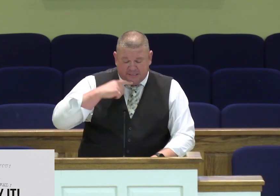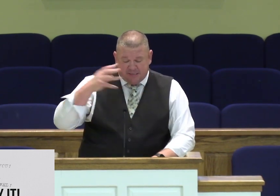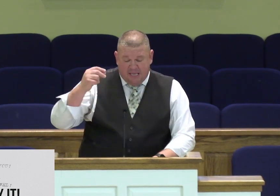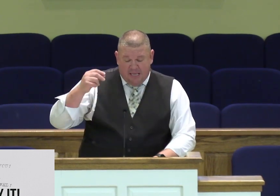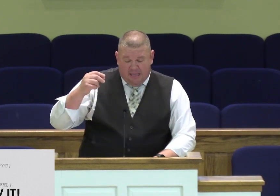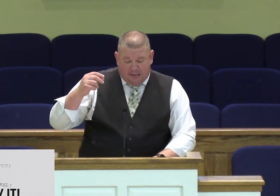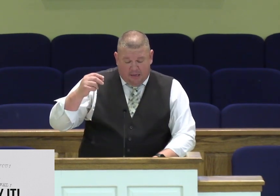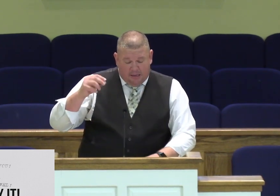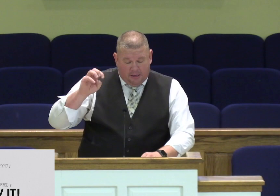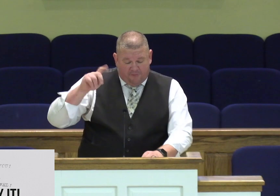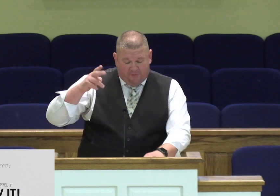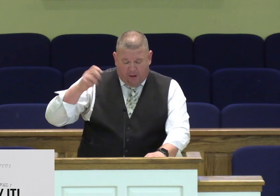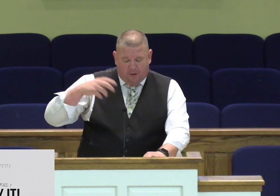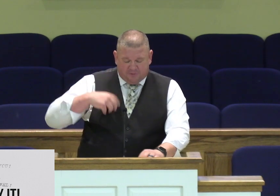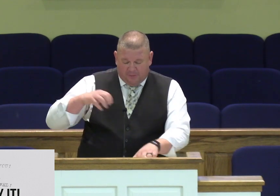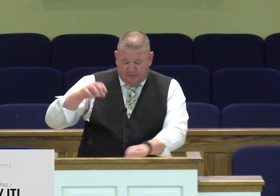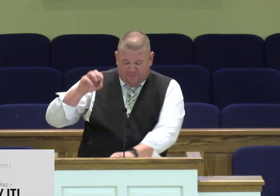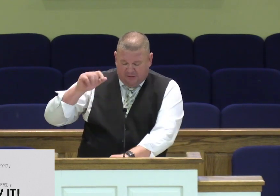10, it says,